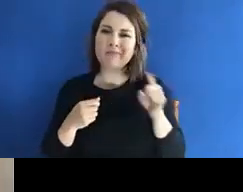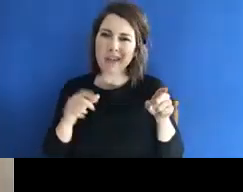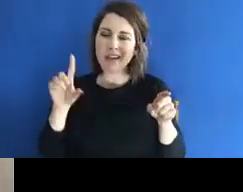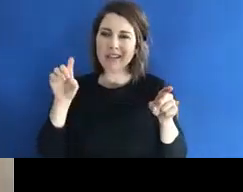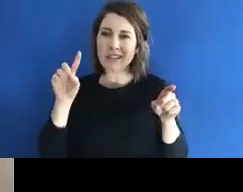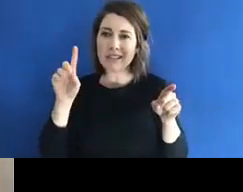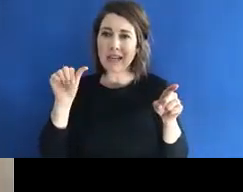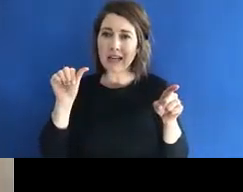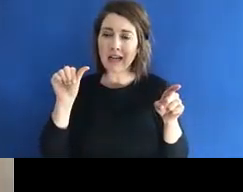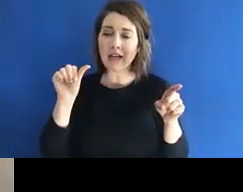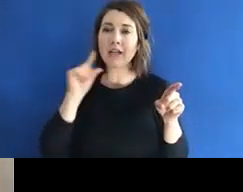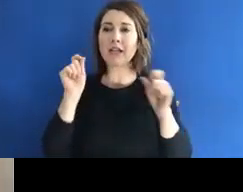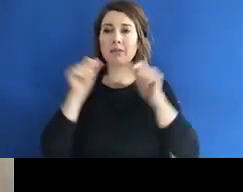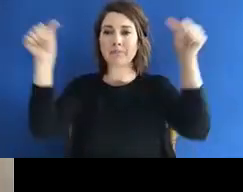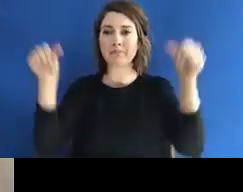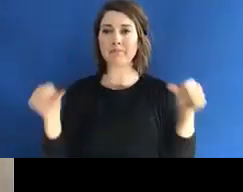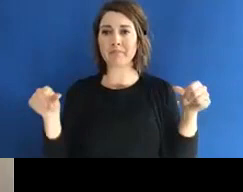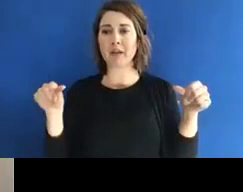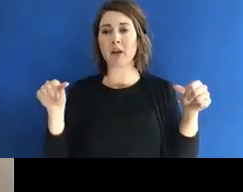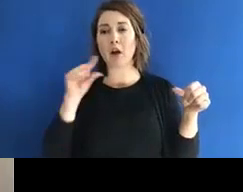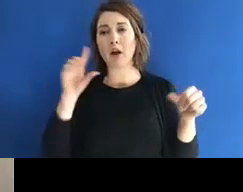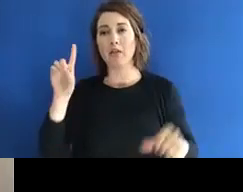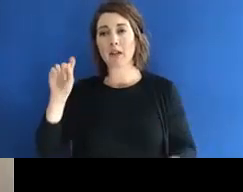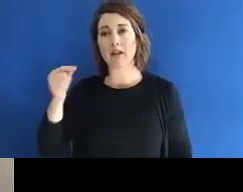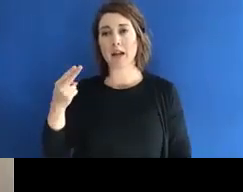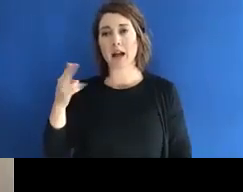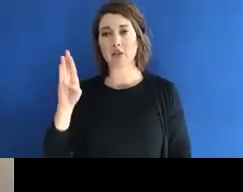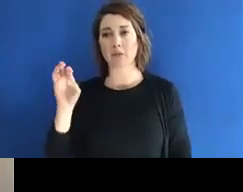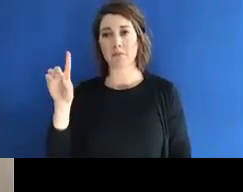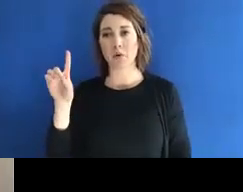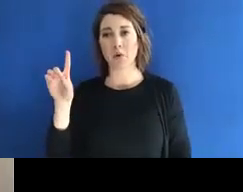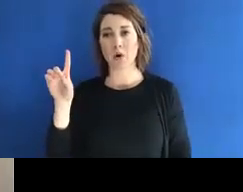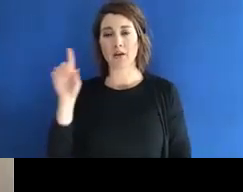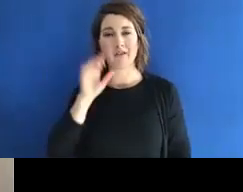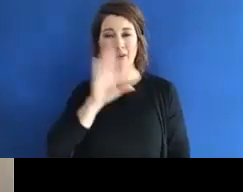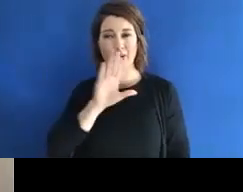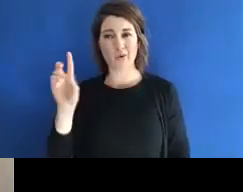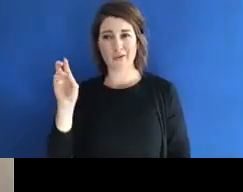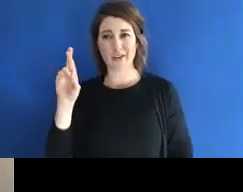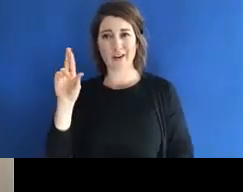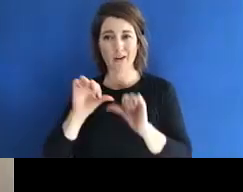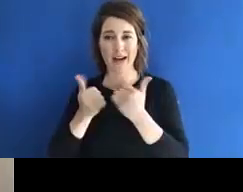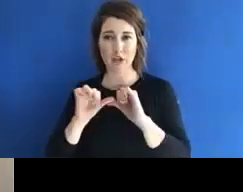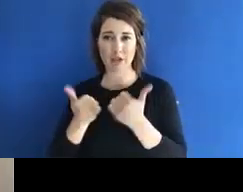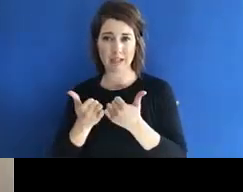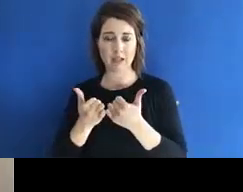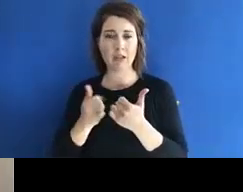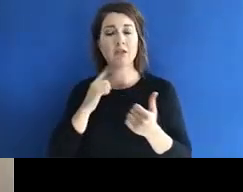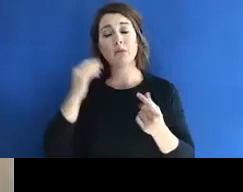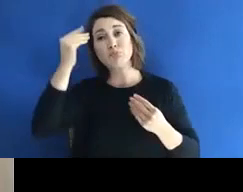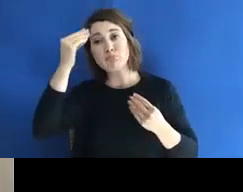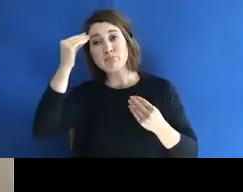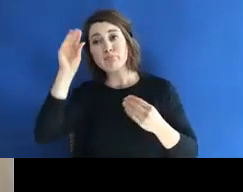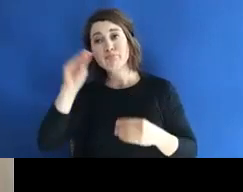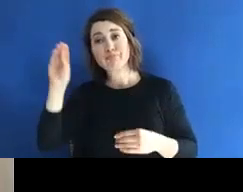data dashboards each quarter to VR agencies. So if we're thinking about the percent eligible to